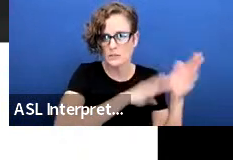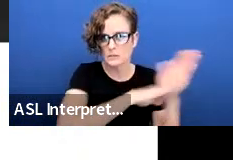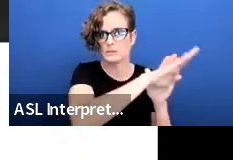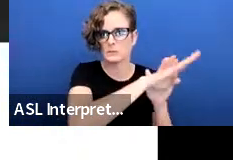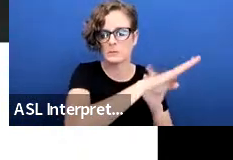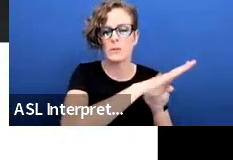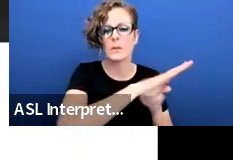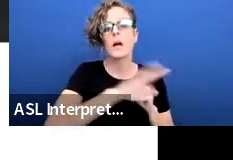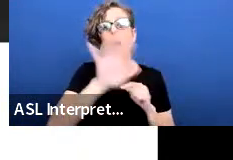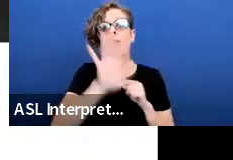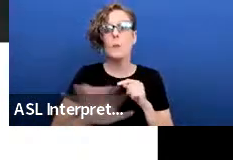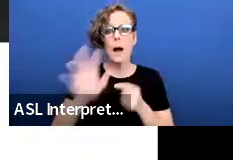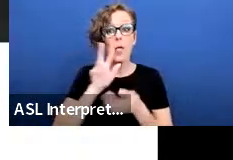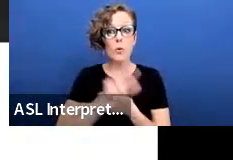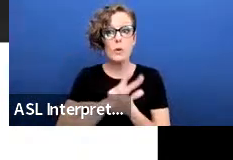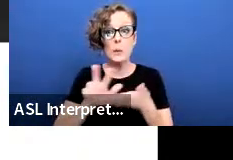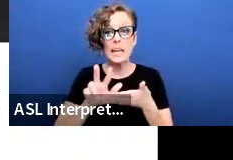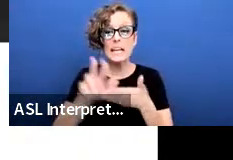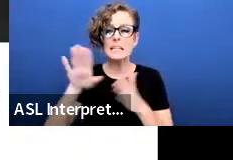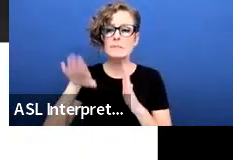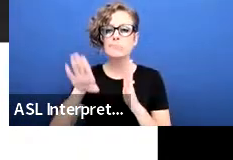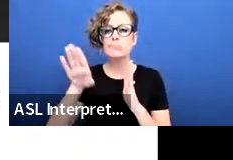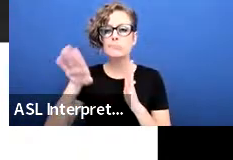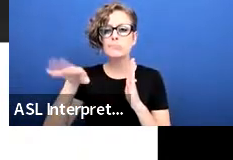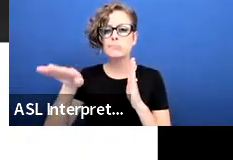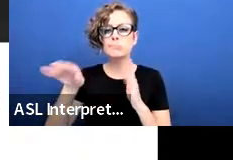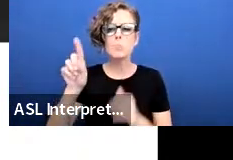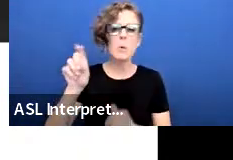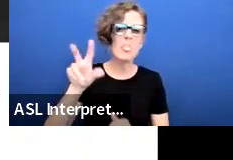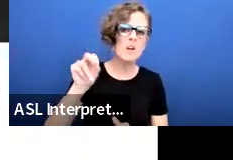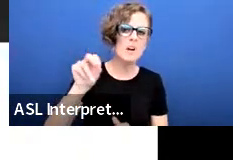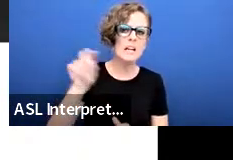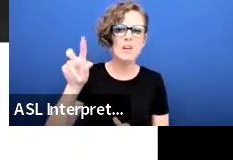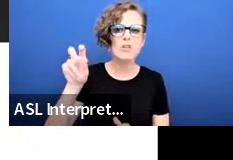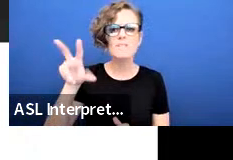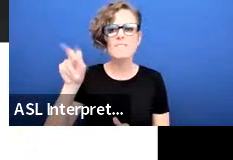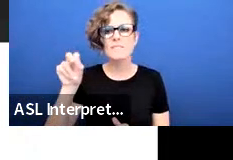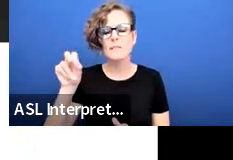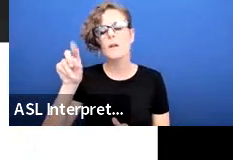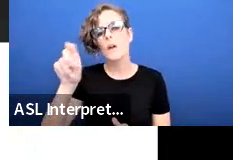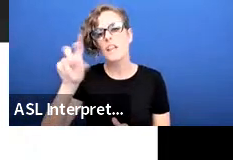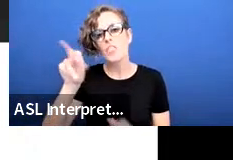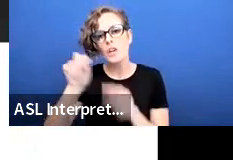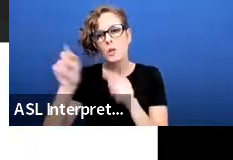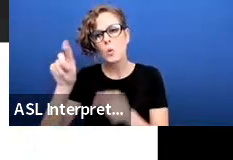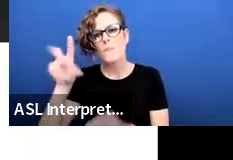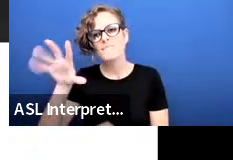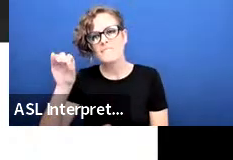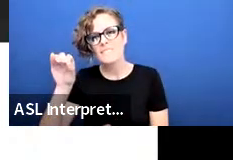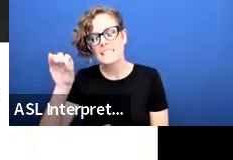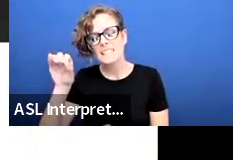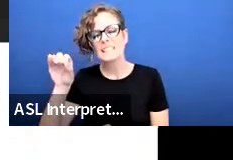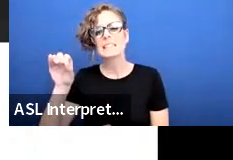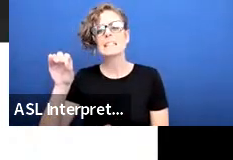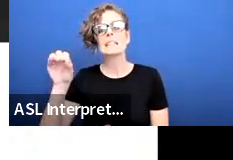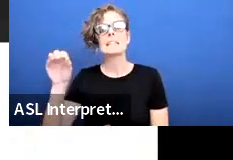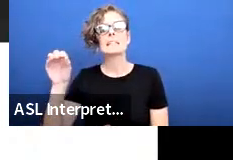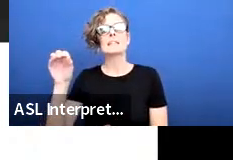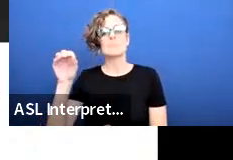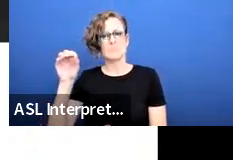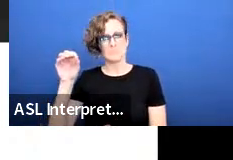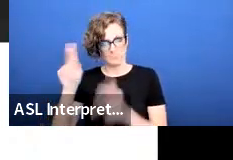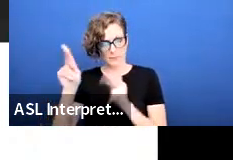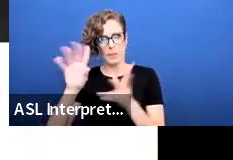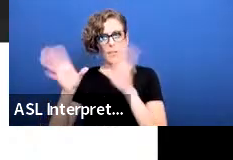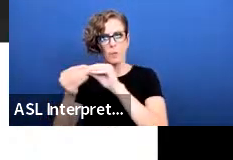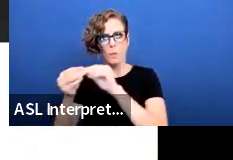about 3 weeks, we were sort of fluctuating between 130 and 150 people in the hospital, got down to the 120s a couple days ago.